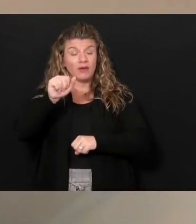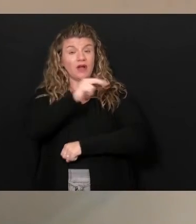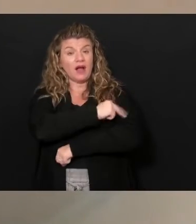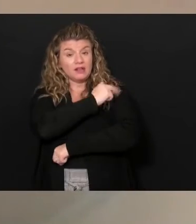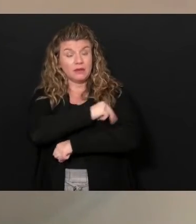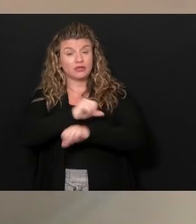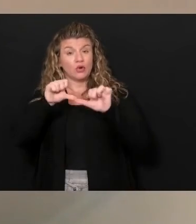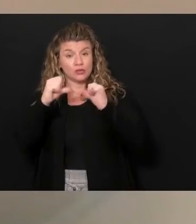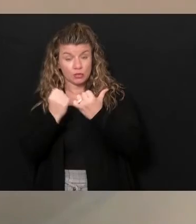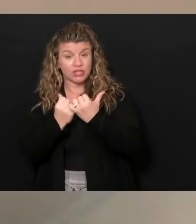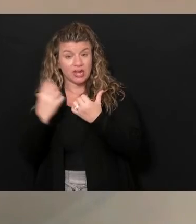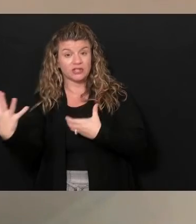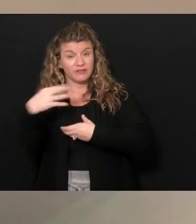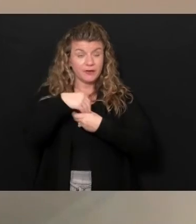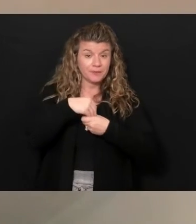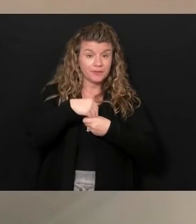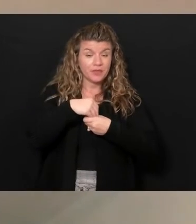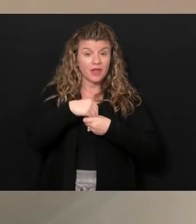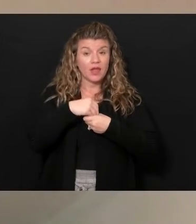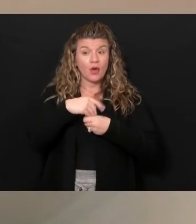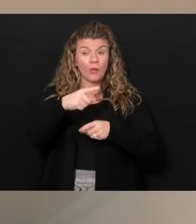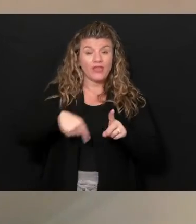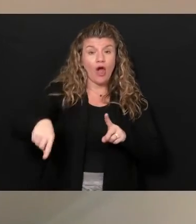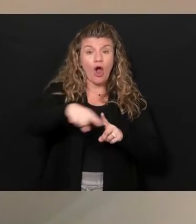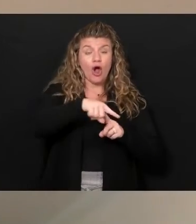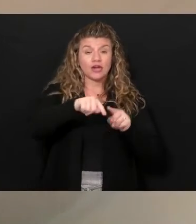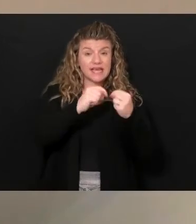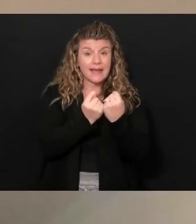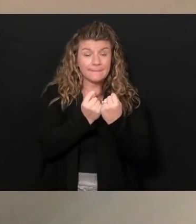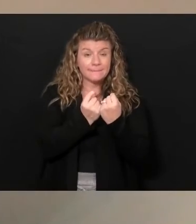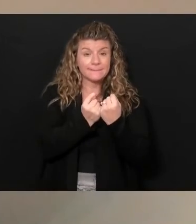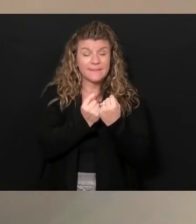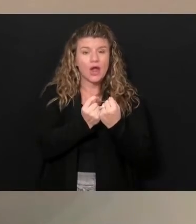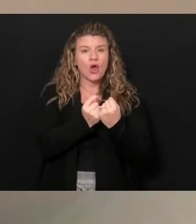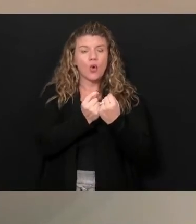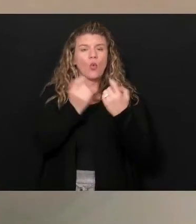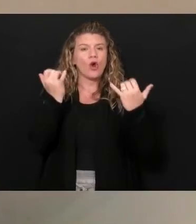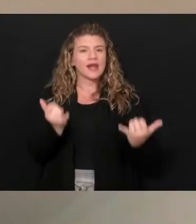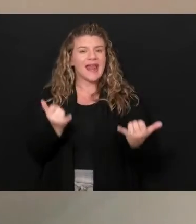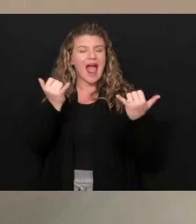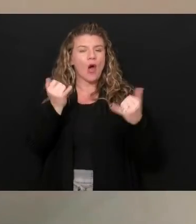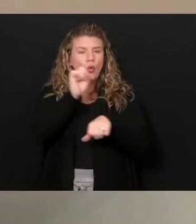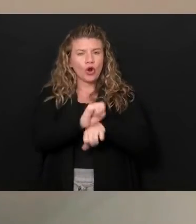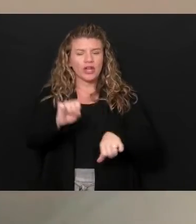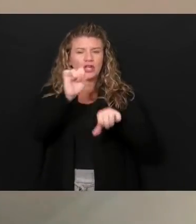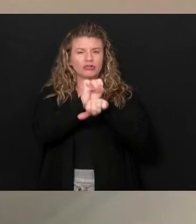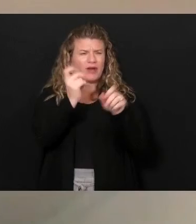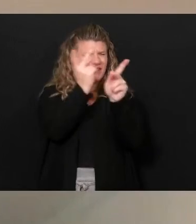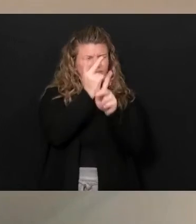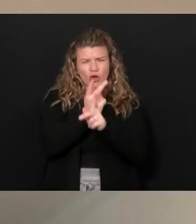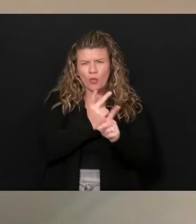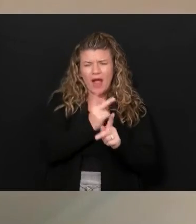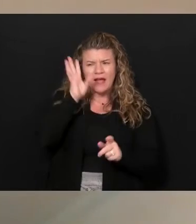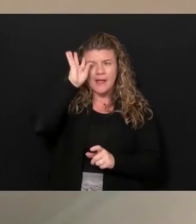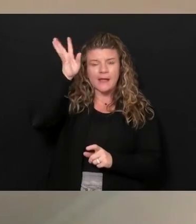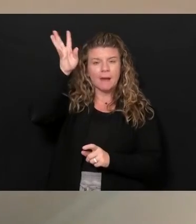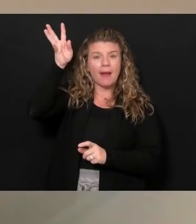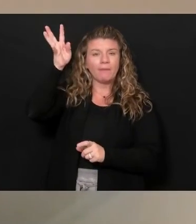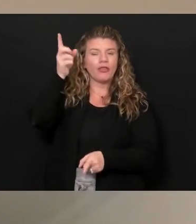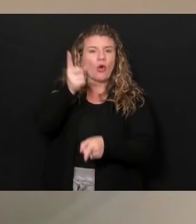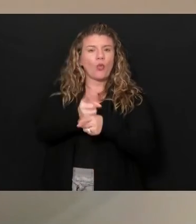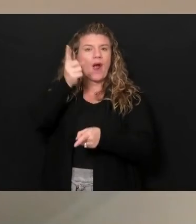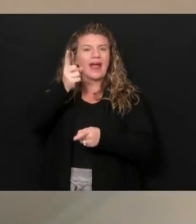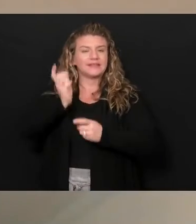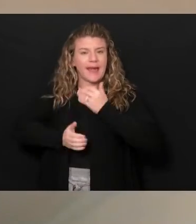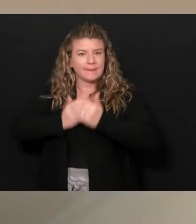Hospital Association, along with our pandemic leadership group, that we are now working to come up with active measures to